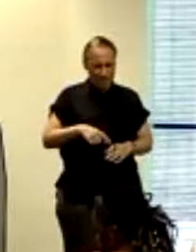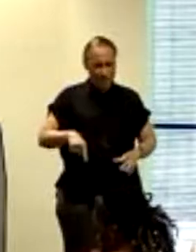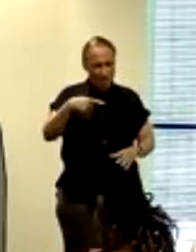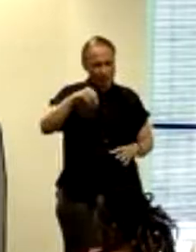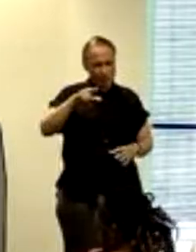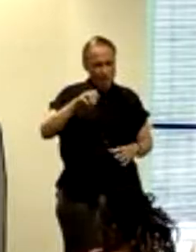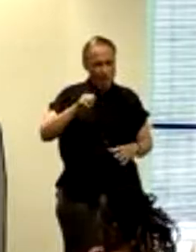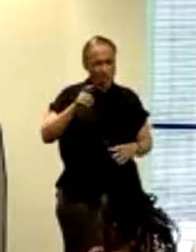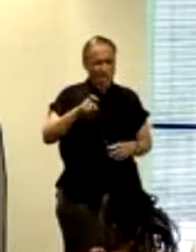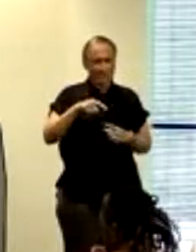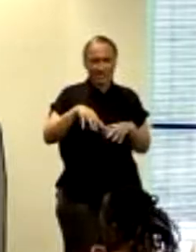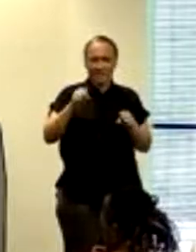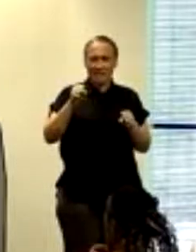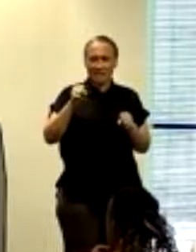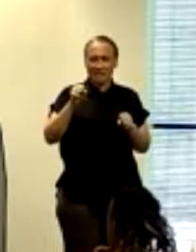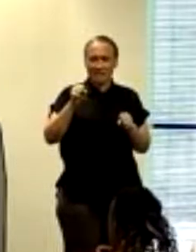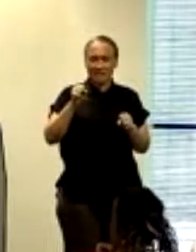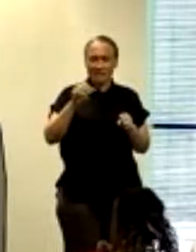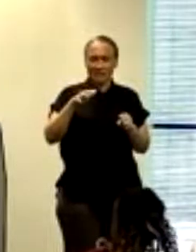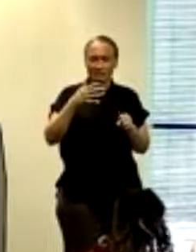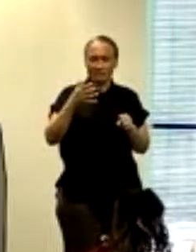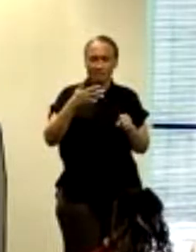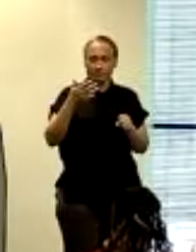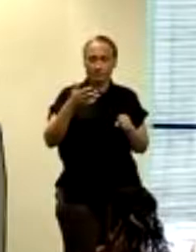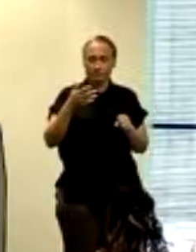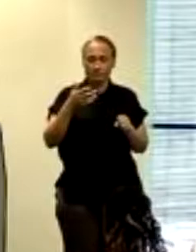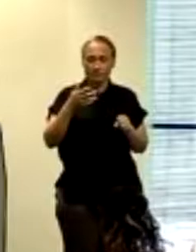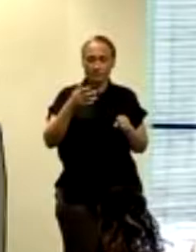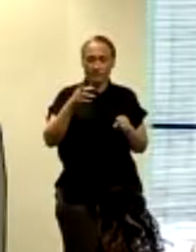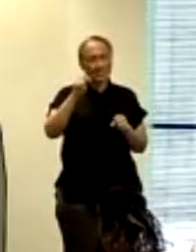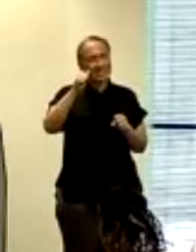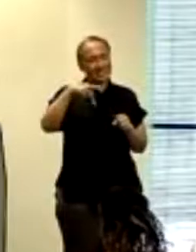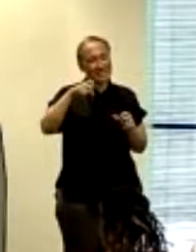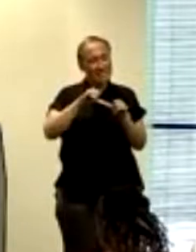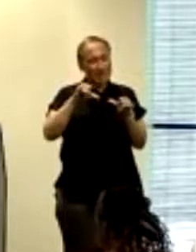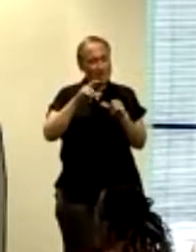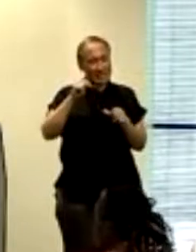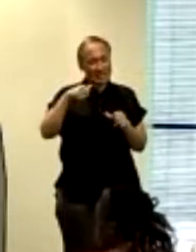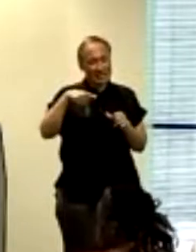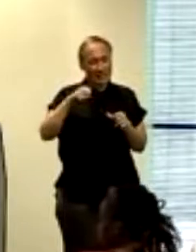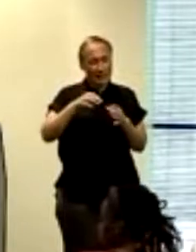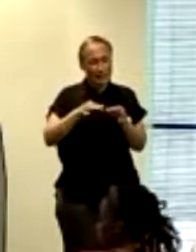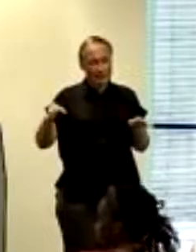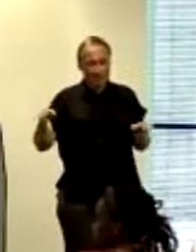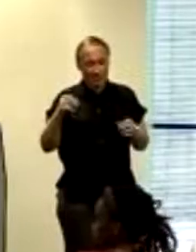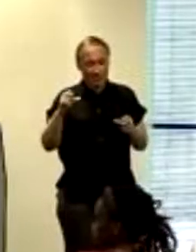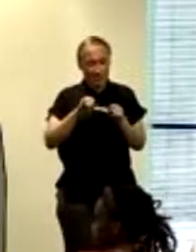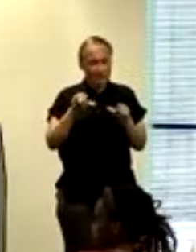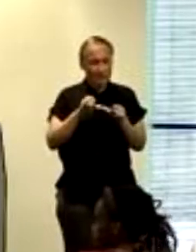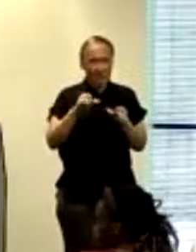had to do was take a tape measure and